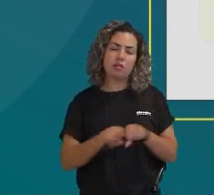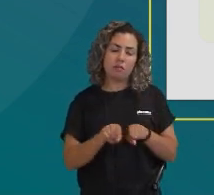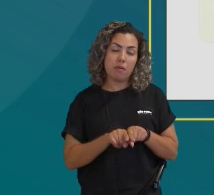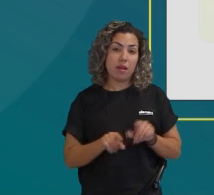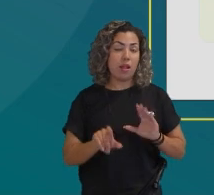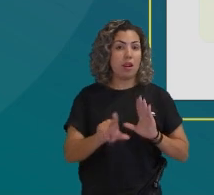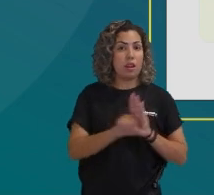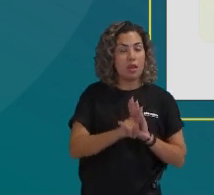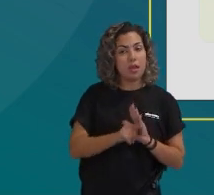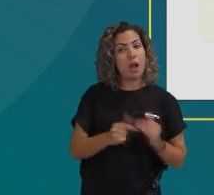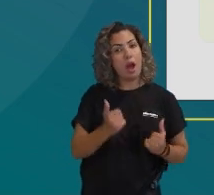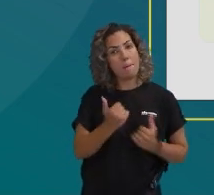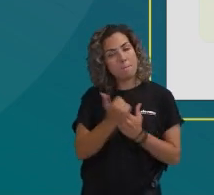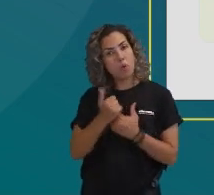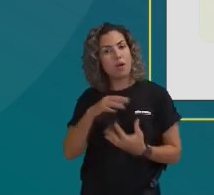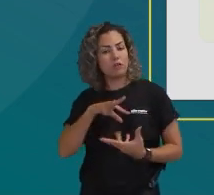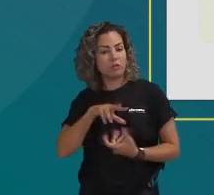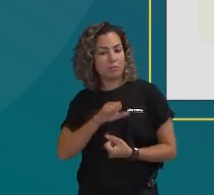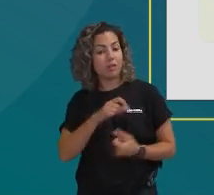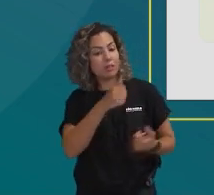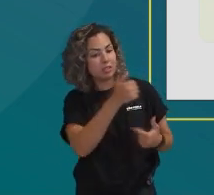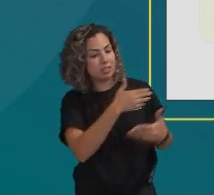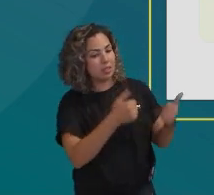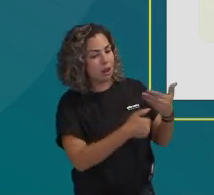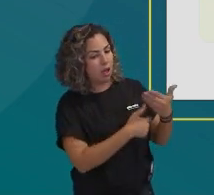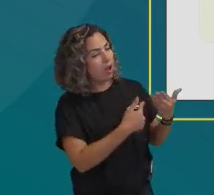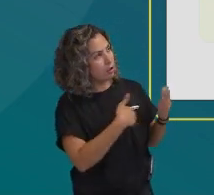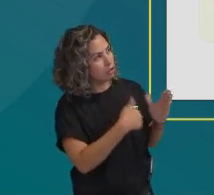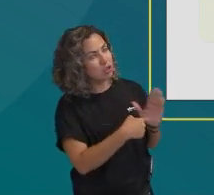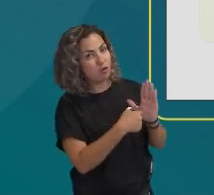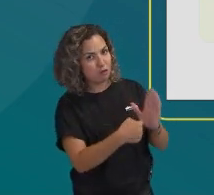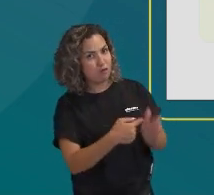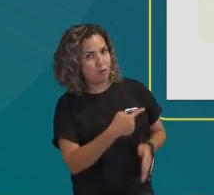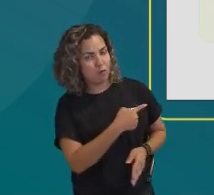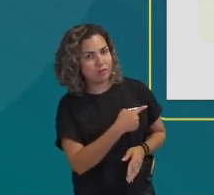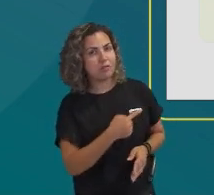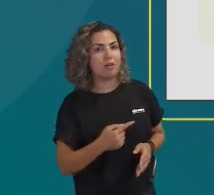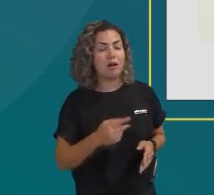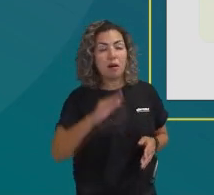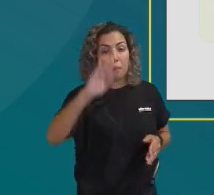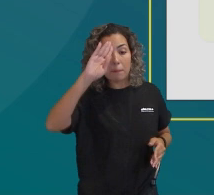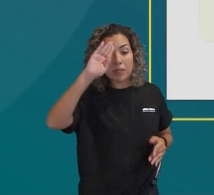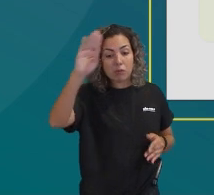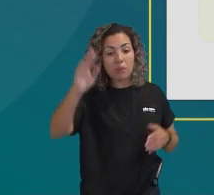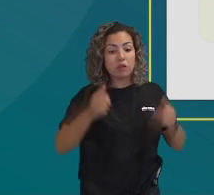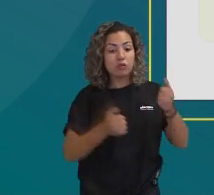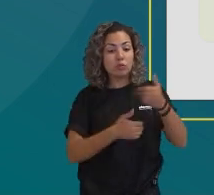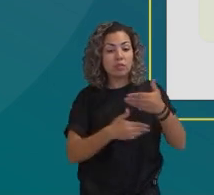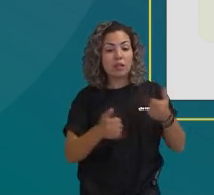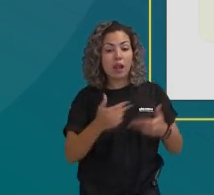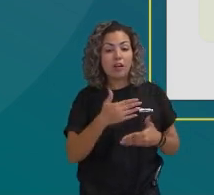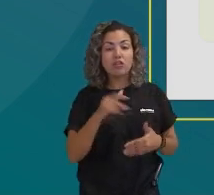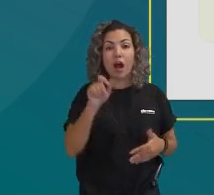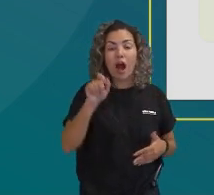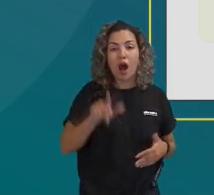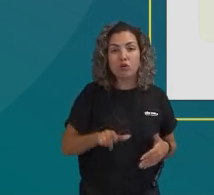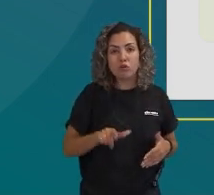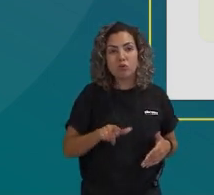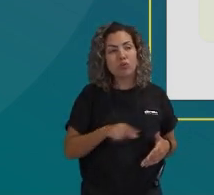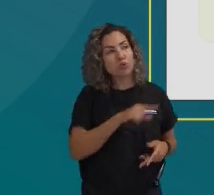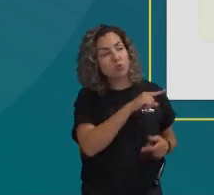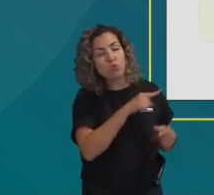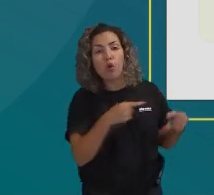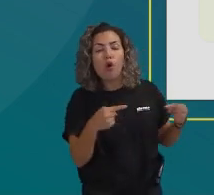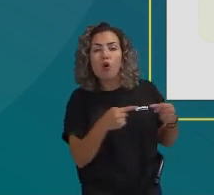And then in the slides that I'll show now, you will see the blue slides mostly relate to our integrated planning products, and the pink slides